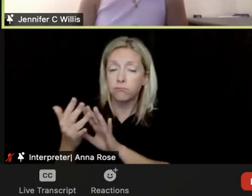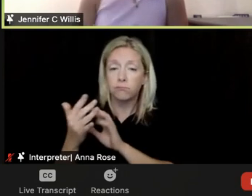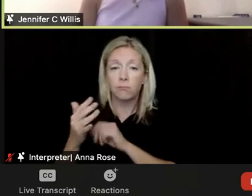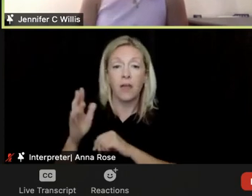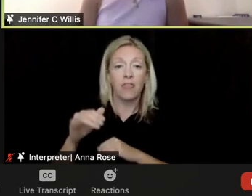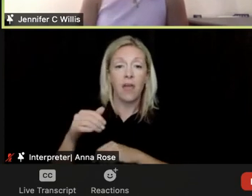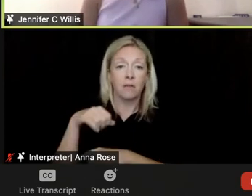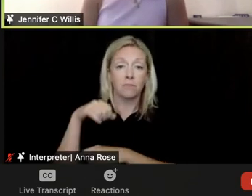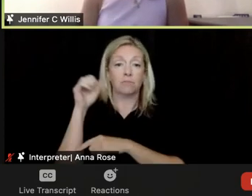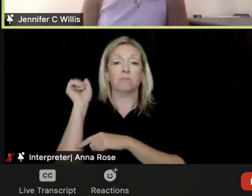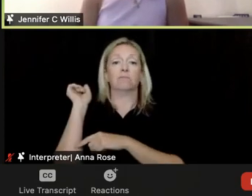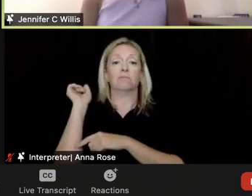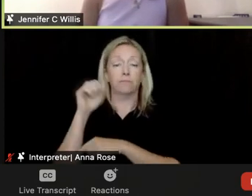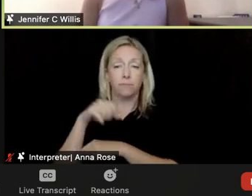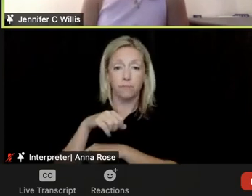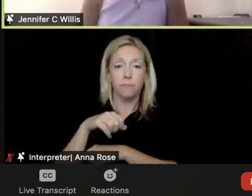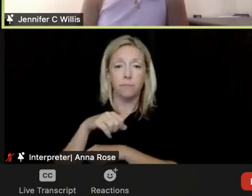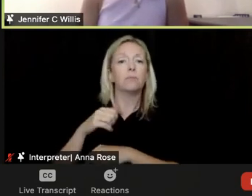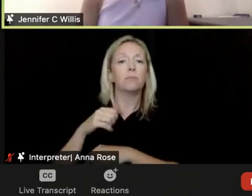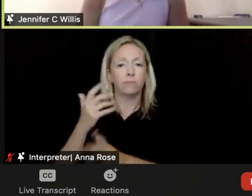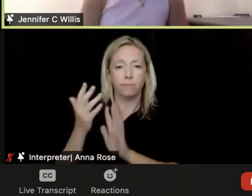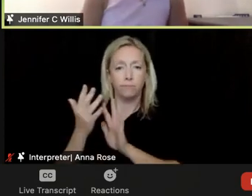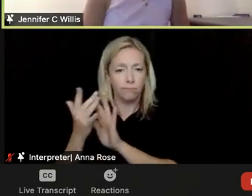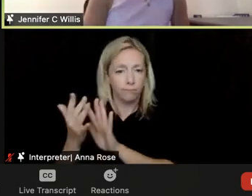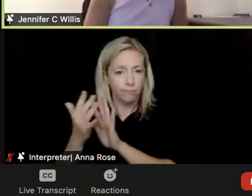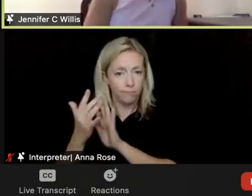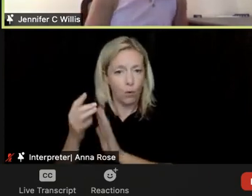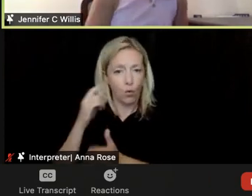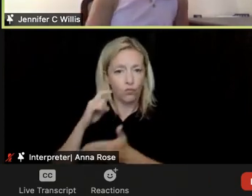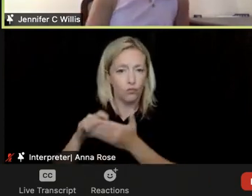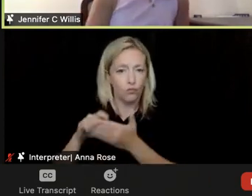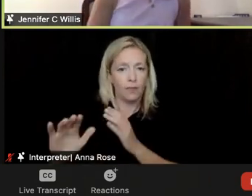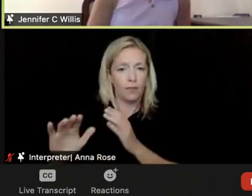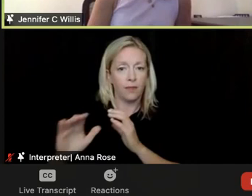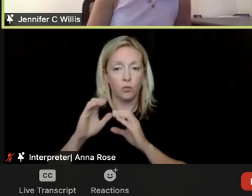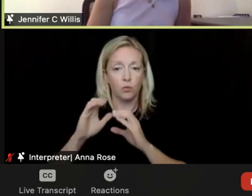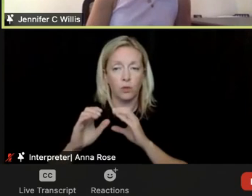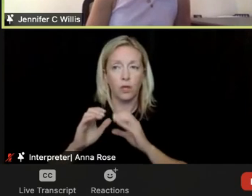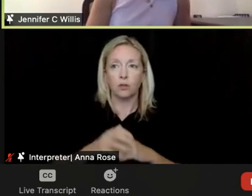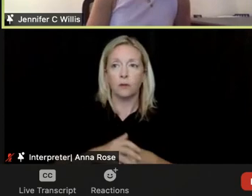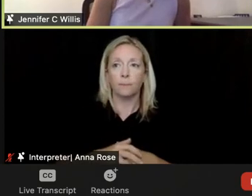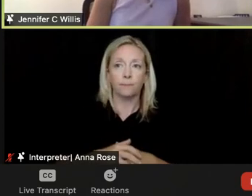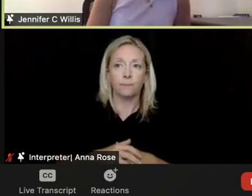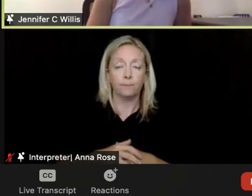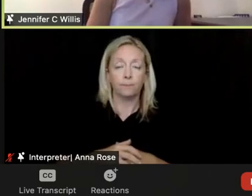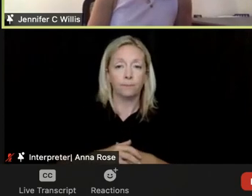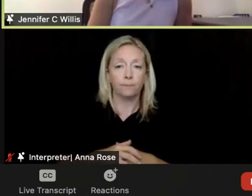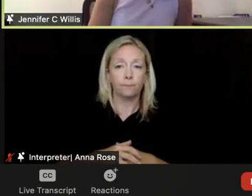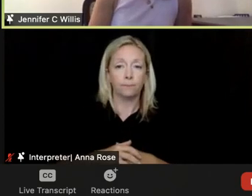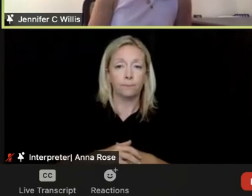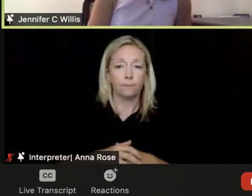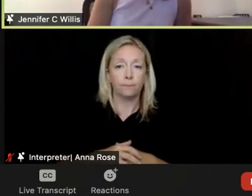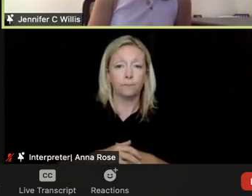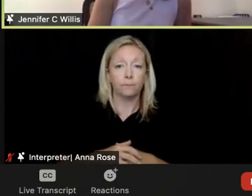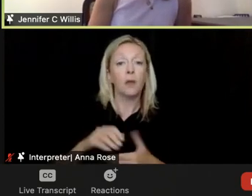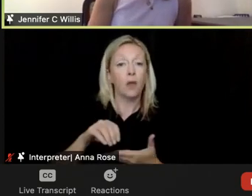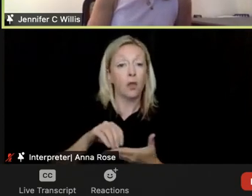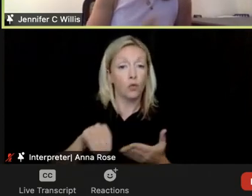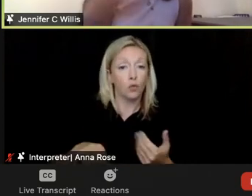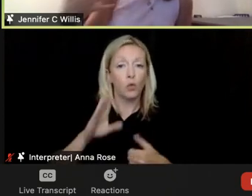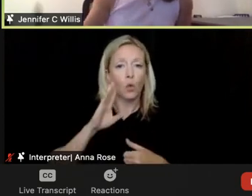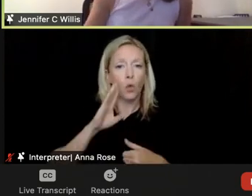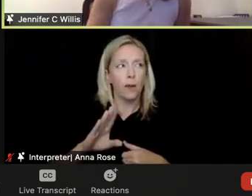as that child trying to communicate something. And over time, that student's going to learn that those movements and